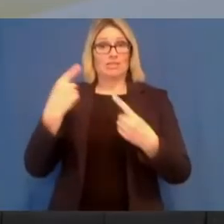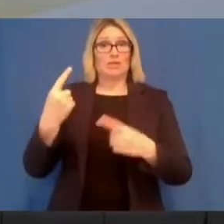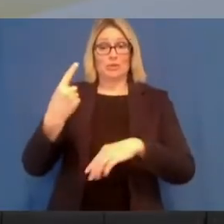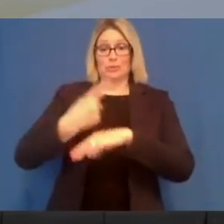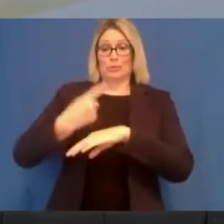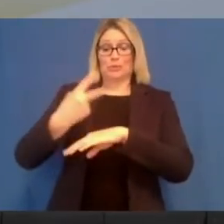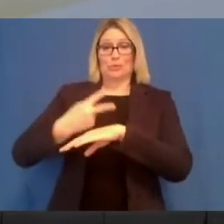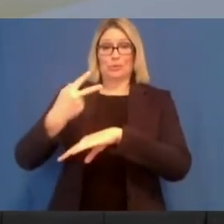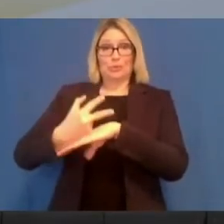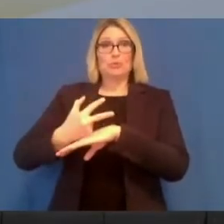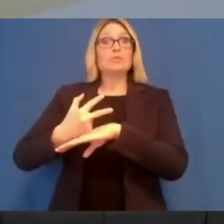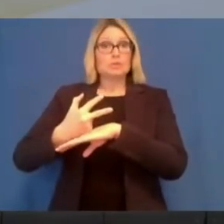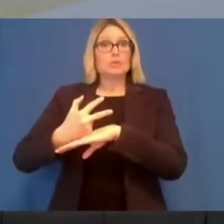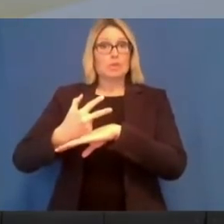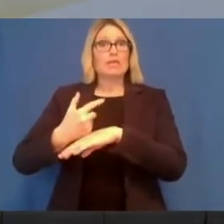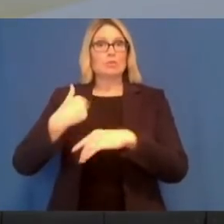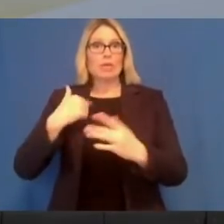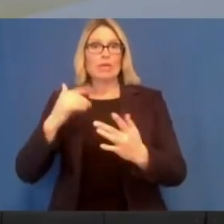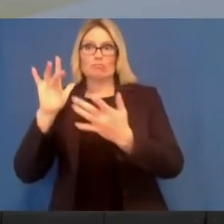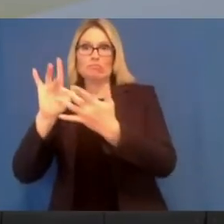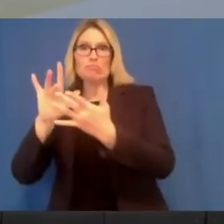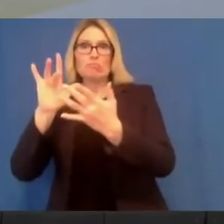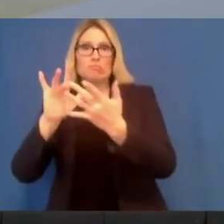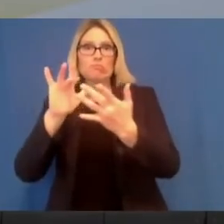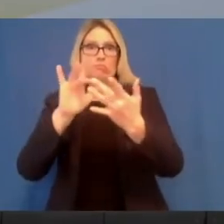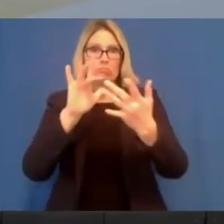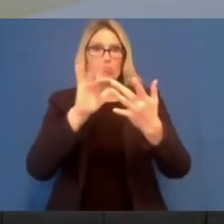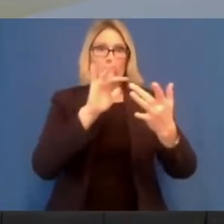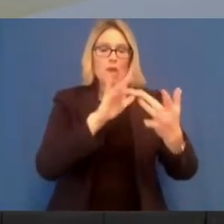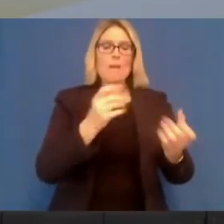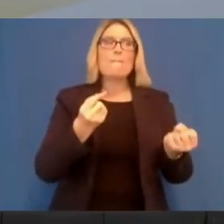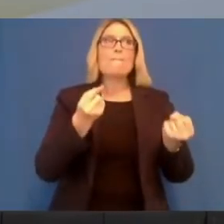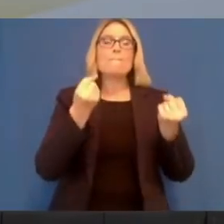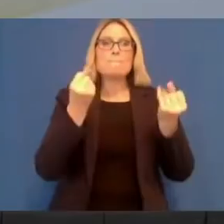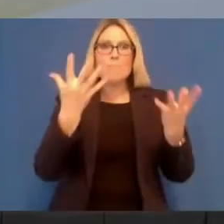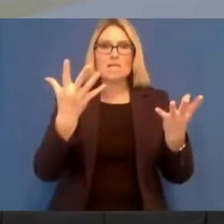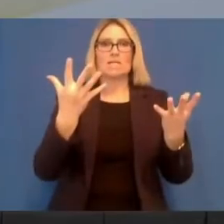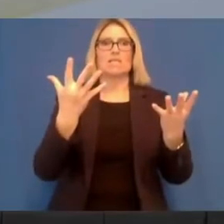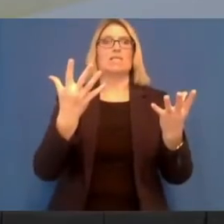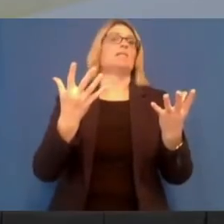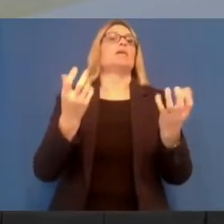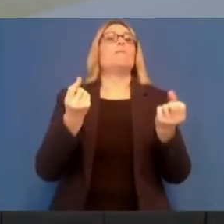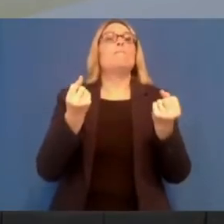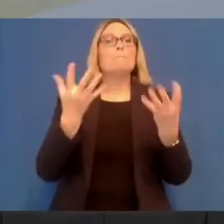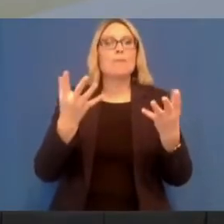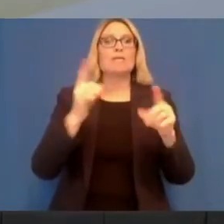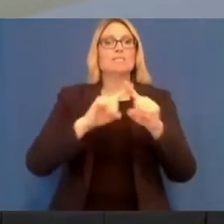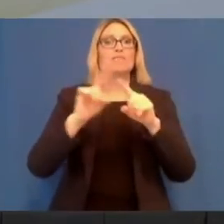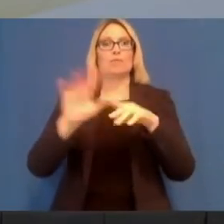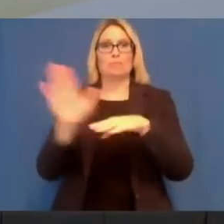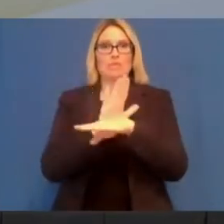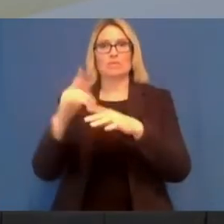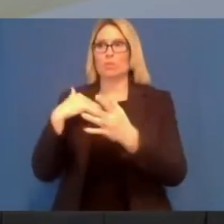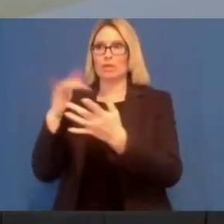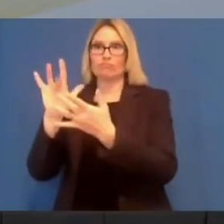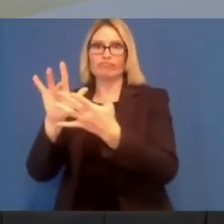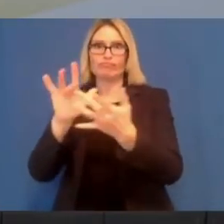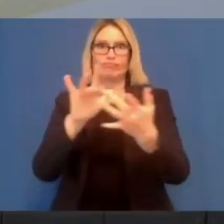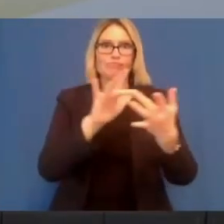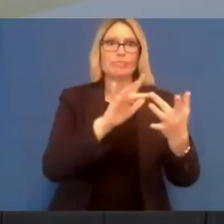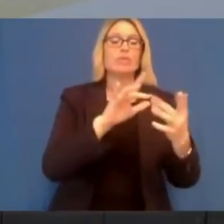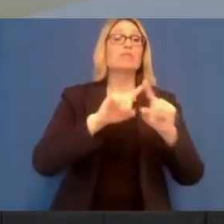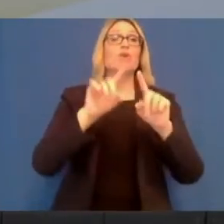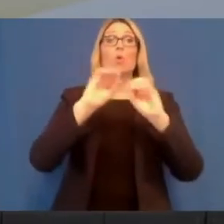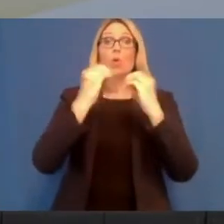of reaching out to so many different types of businesses and